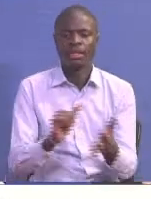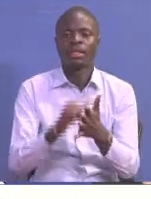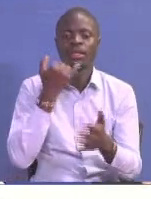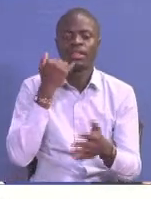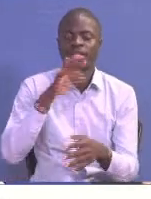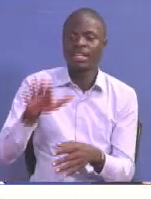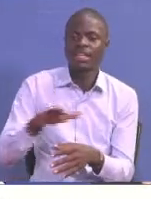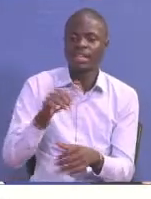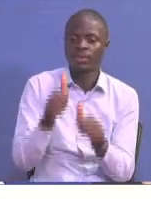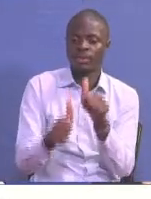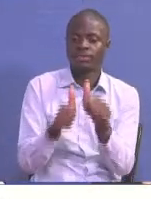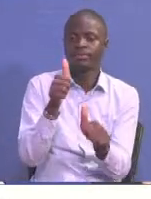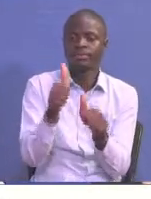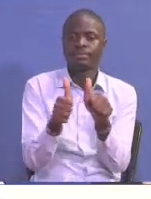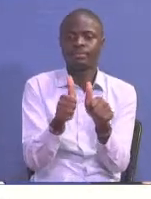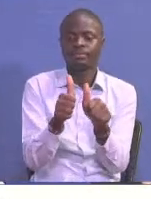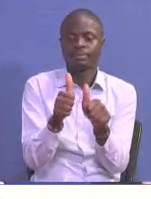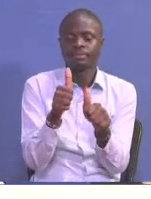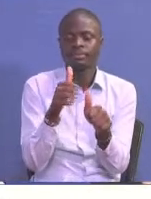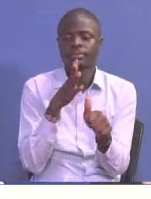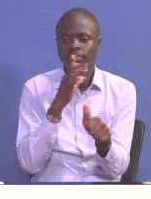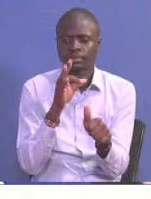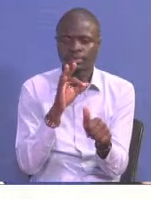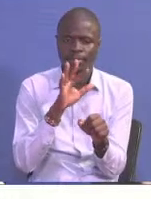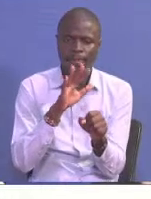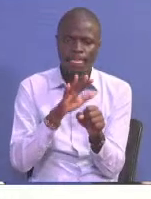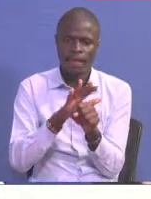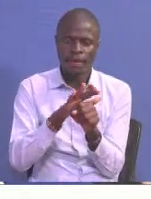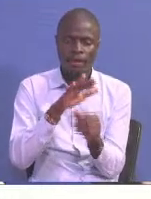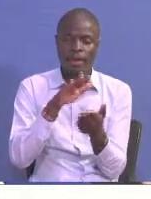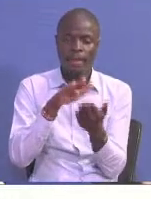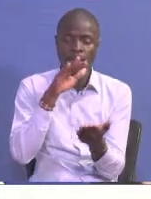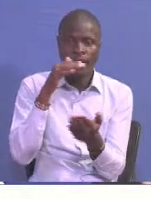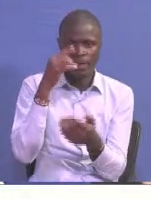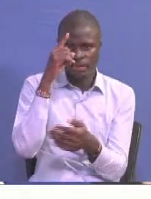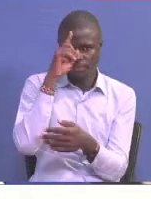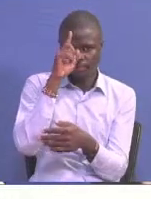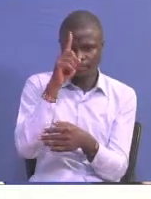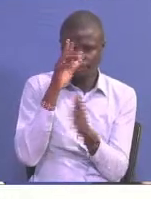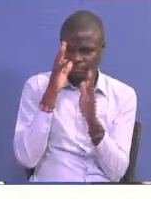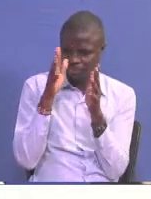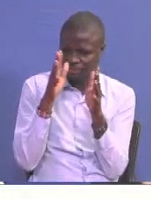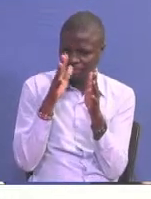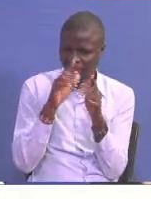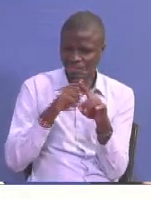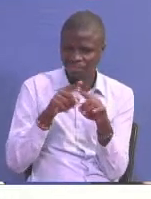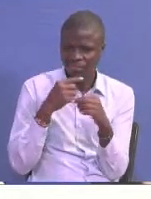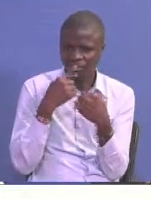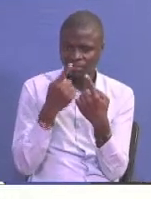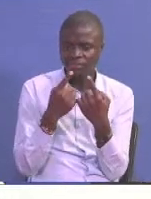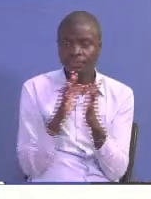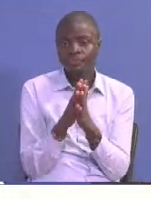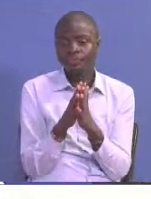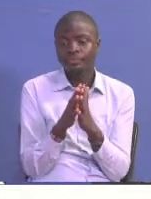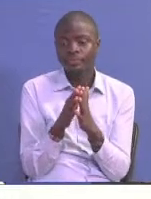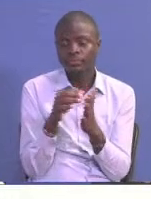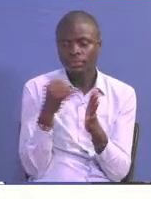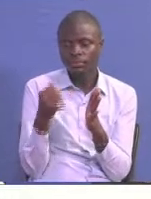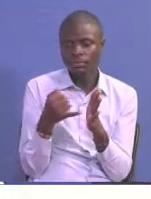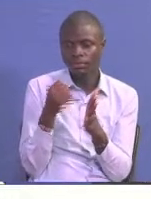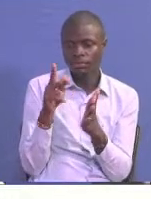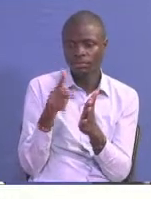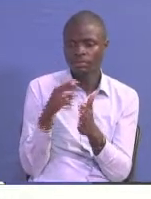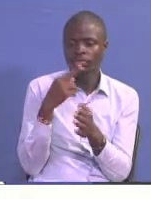area which really requires a more serious attention. But to say industrial parks are